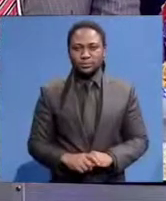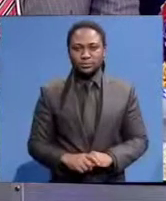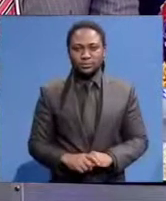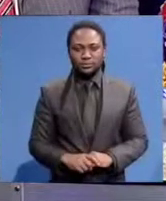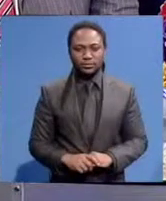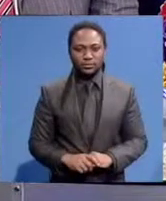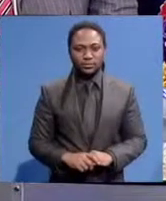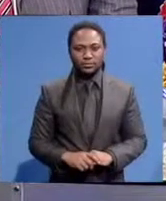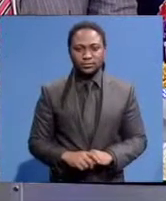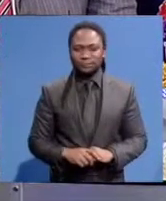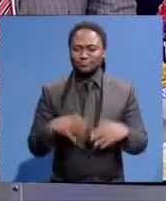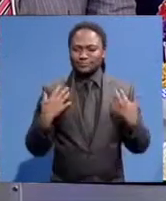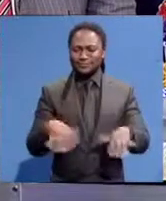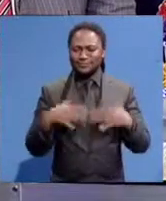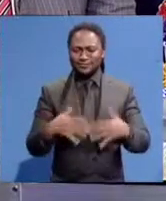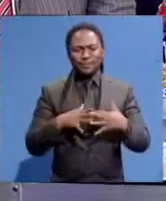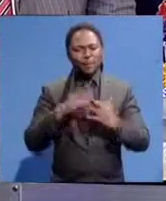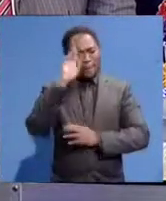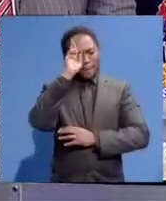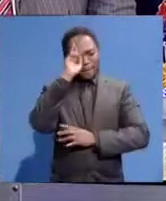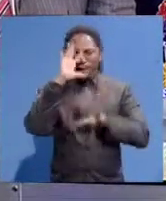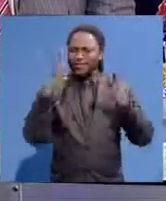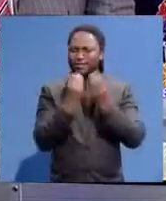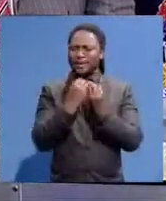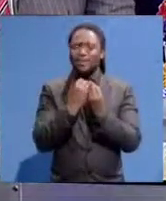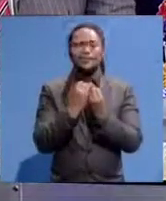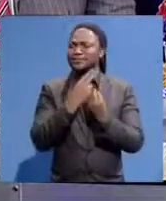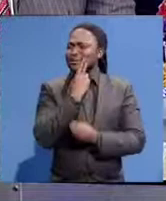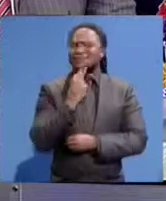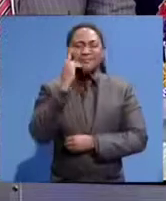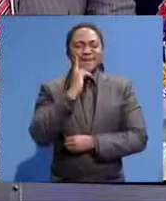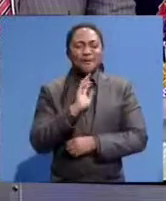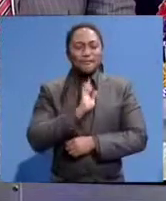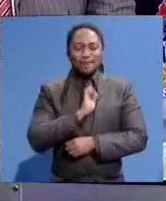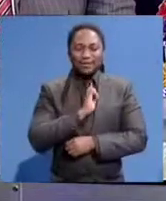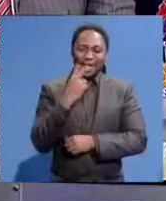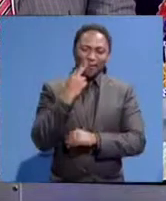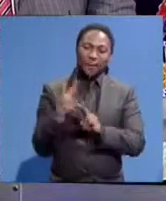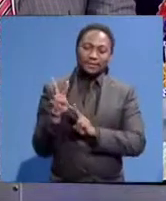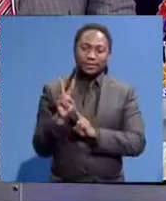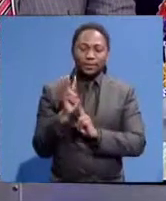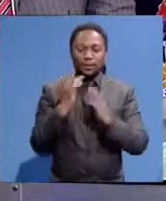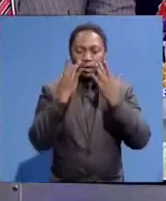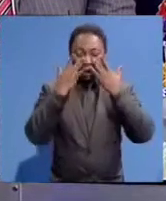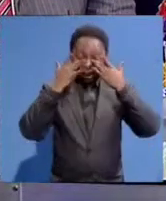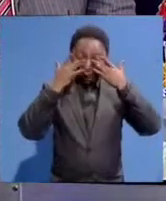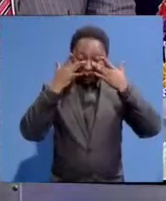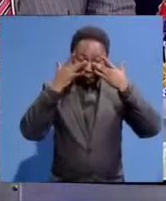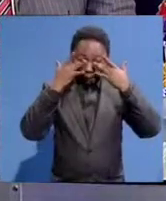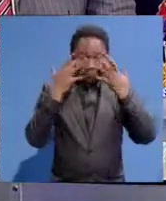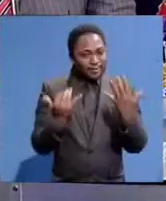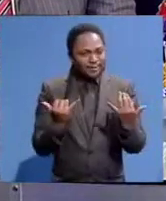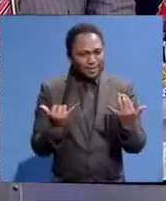Oh, what beautiful, beautiful memories. Just watching them brings, a tear to my eye. Madiba just meant so much to everybody,